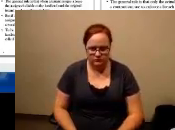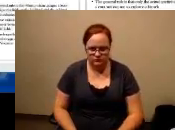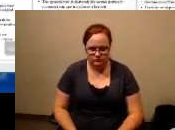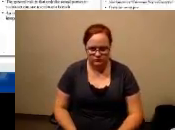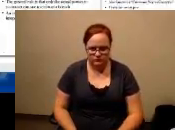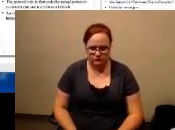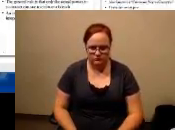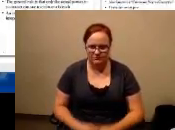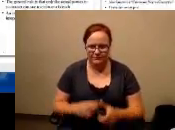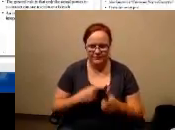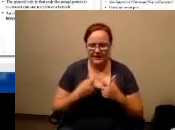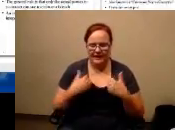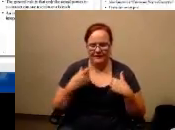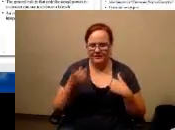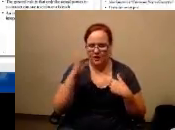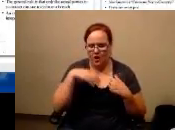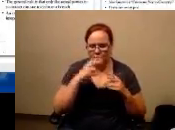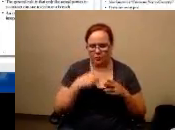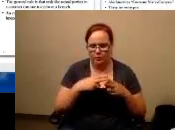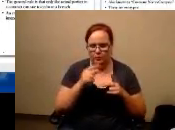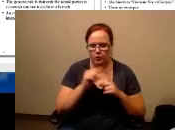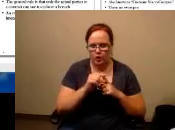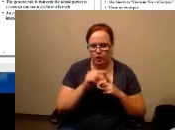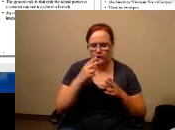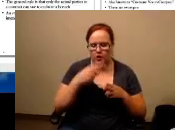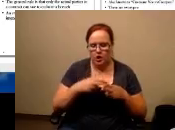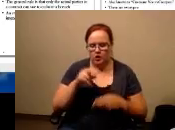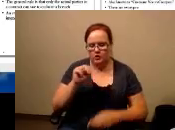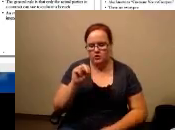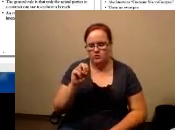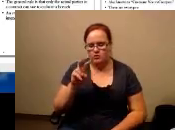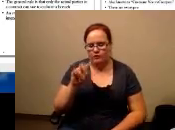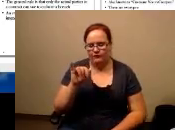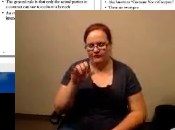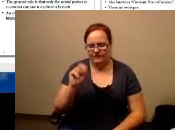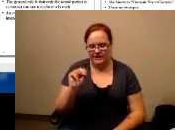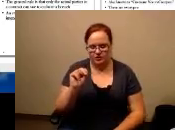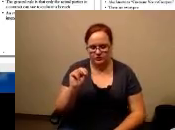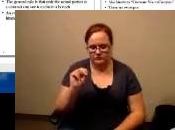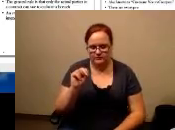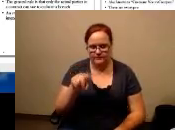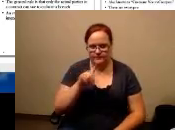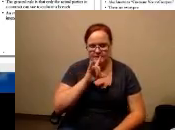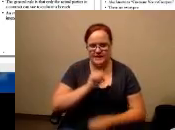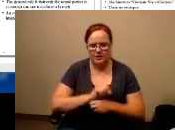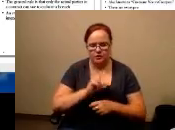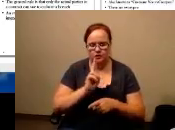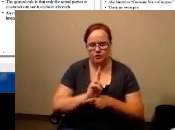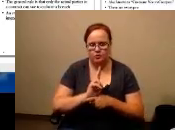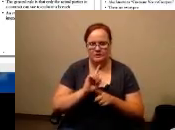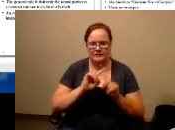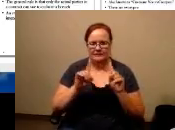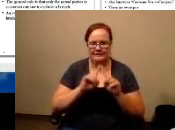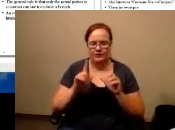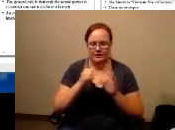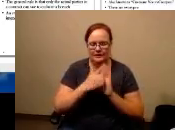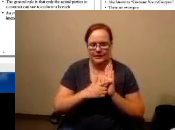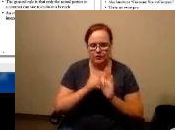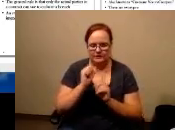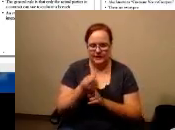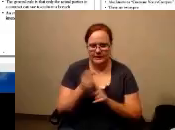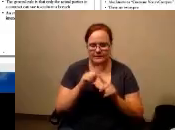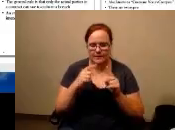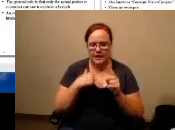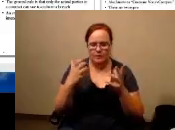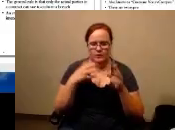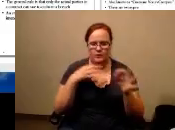this strange term called novation. Novation is actually used in several different legal settings, but what I want to